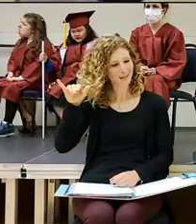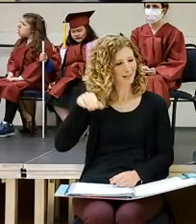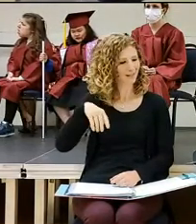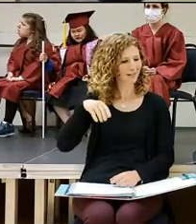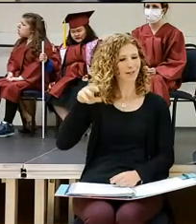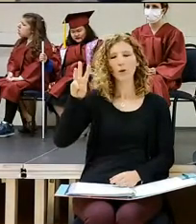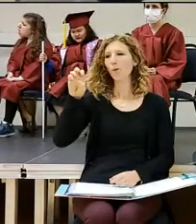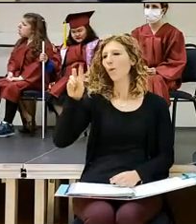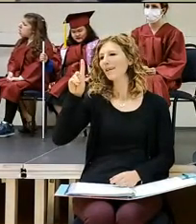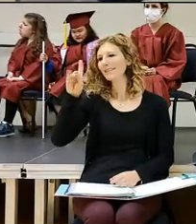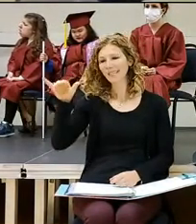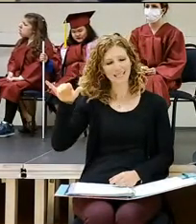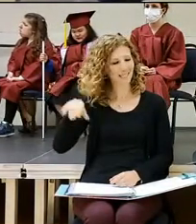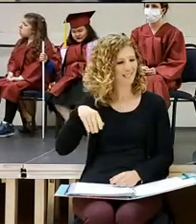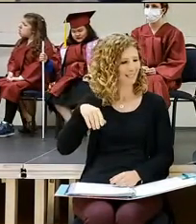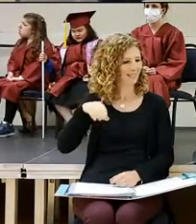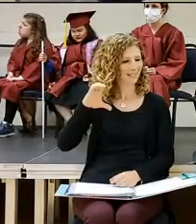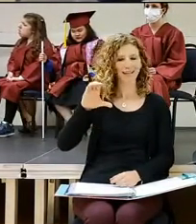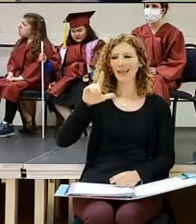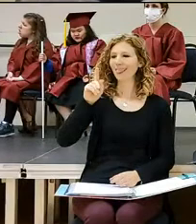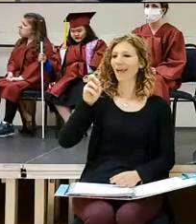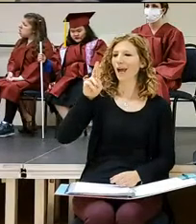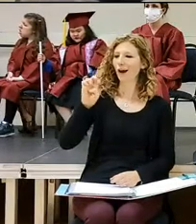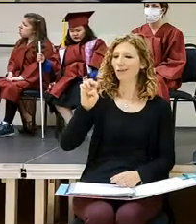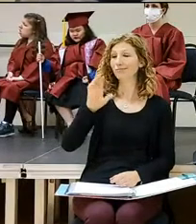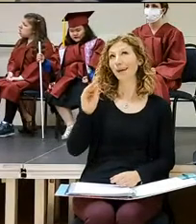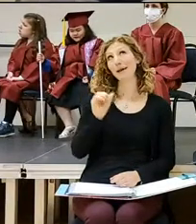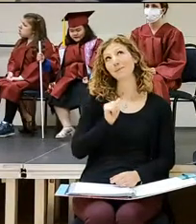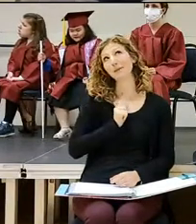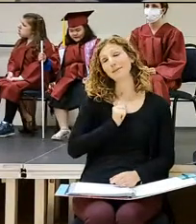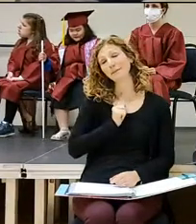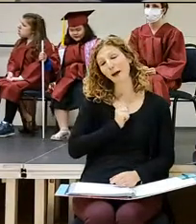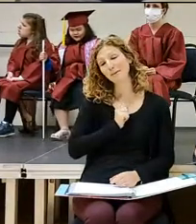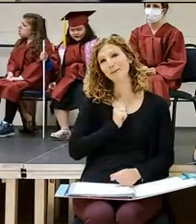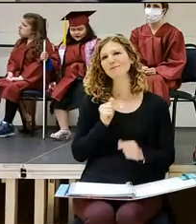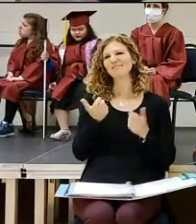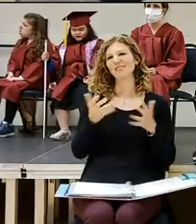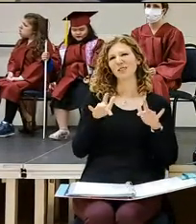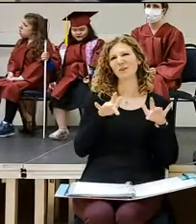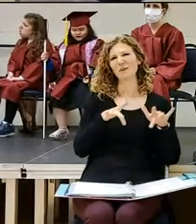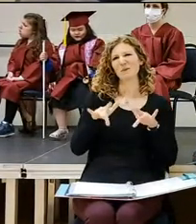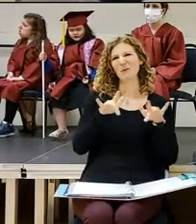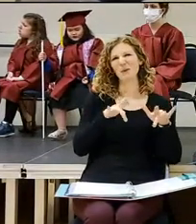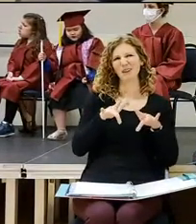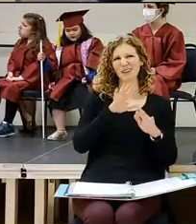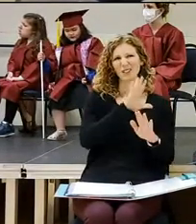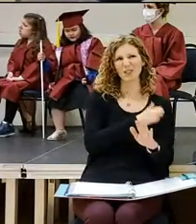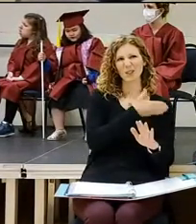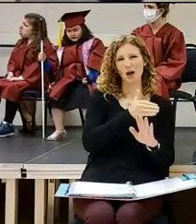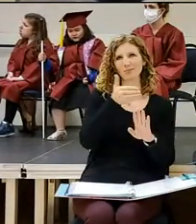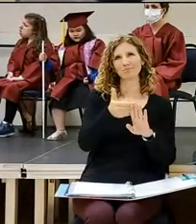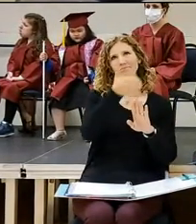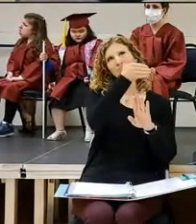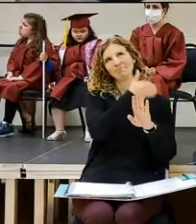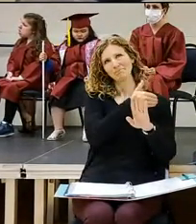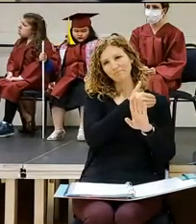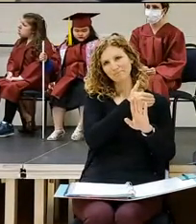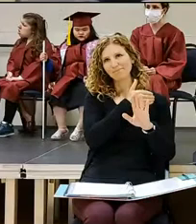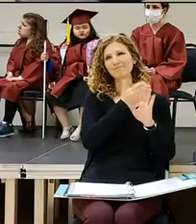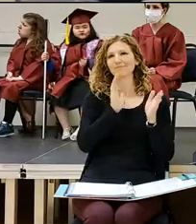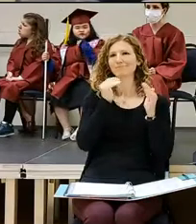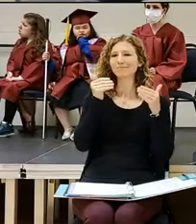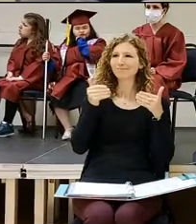Evenstead, Claire Loritz, and myself. And so we recorded a song ahead of time due to